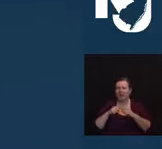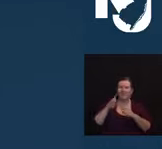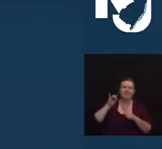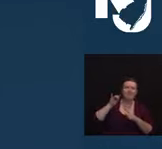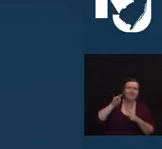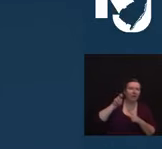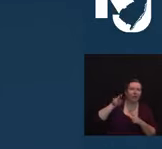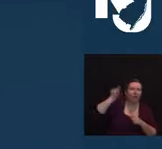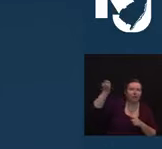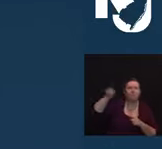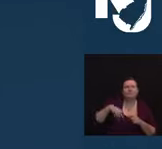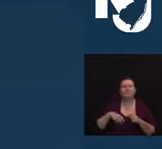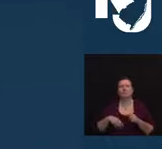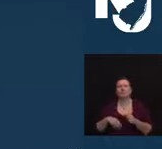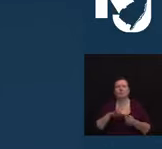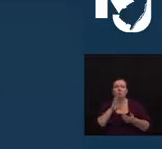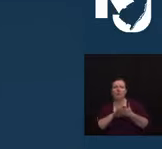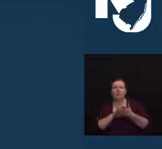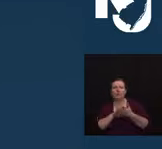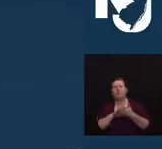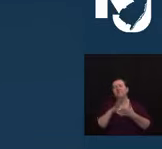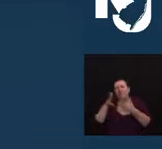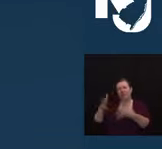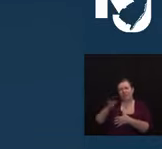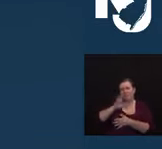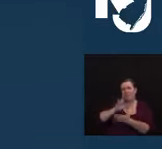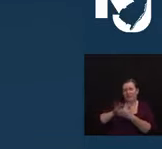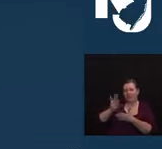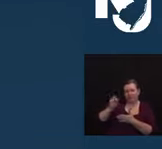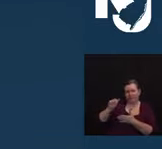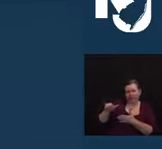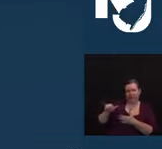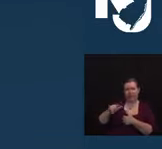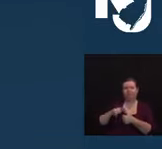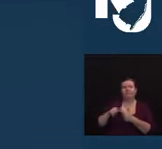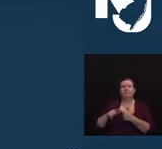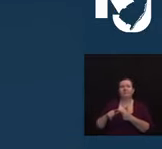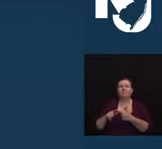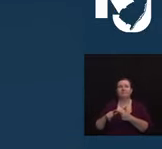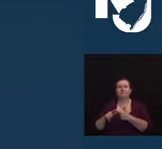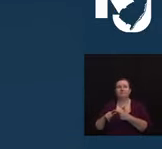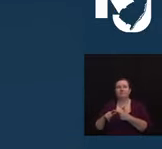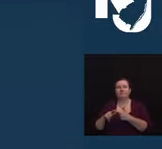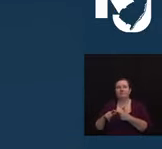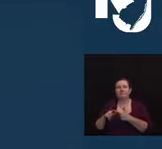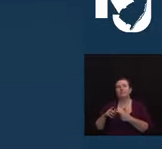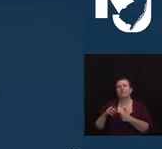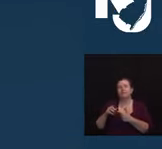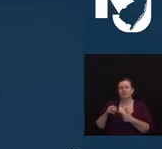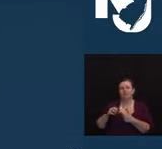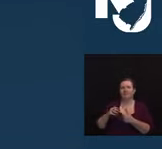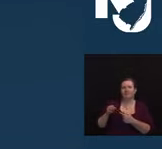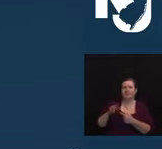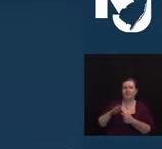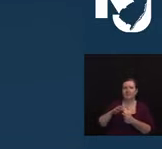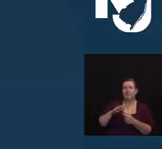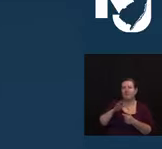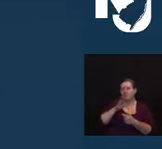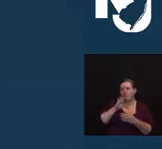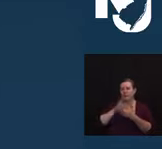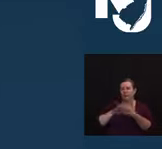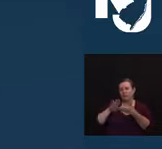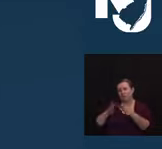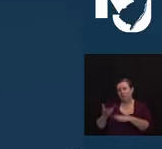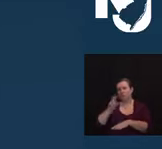his first wife, Patricia, in 2012. He leaves behind their 2 children, Mike, with whom I had the great honor of speaking